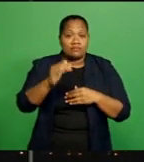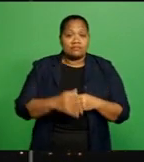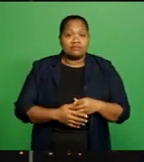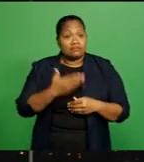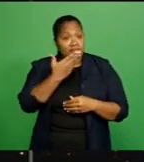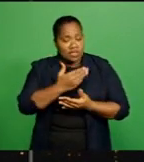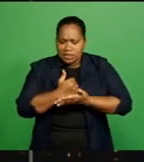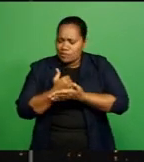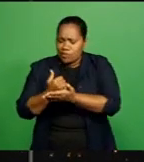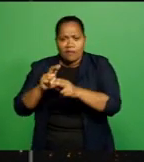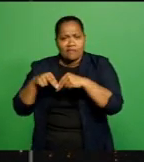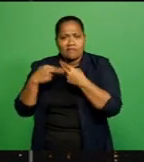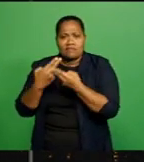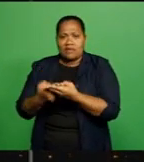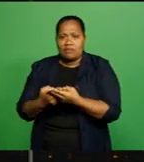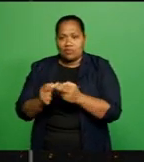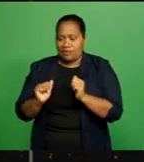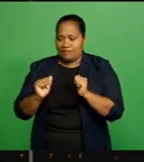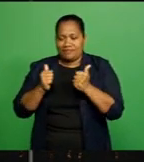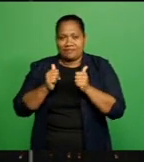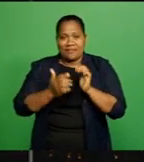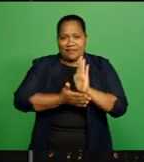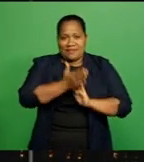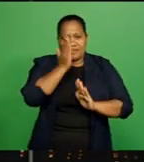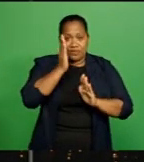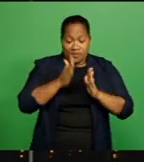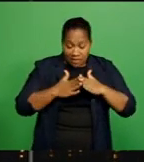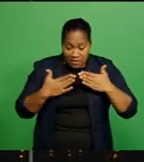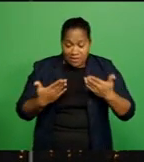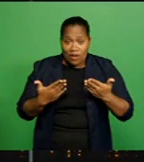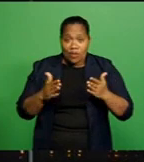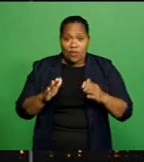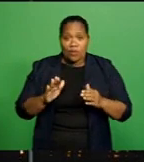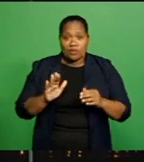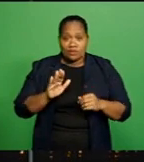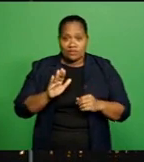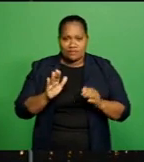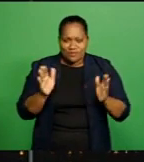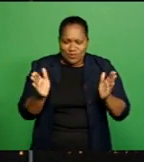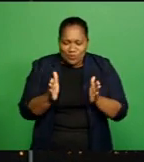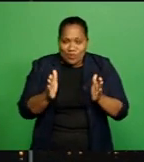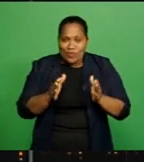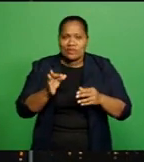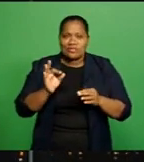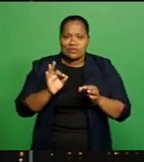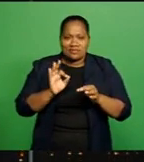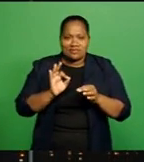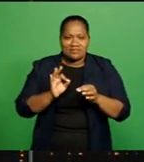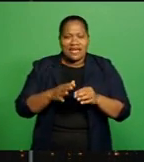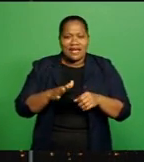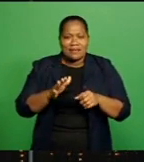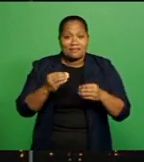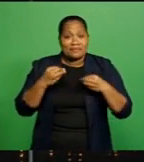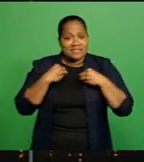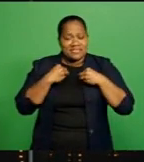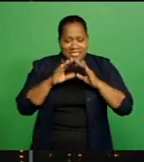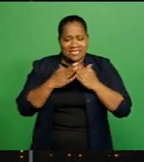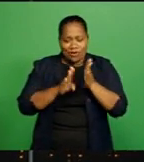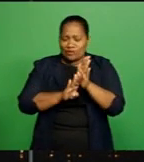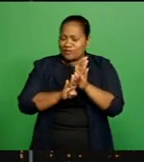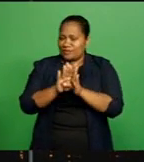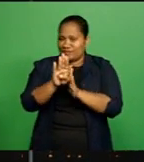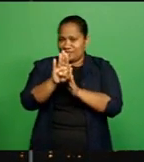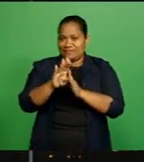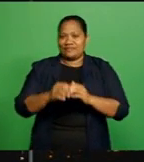ever since she finished high school. Now her small jewelry-making business is thriving. Lena Reese with